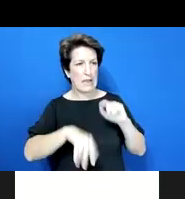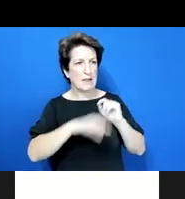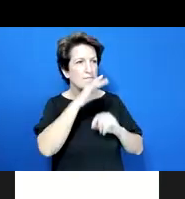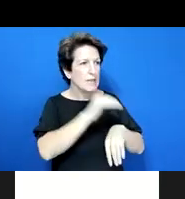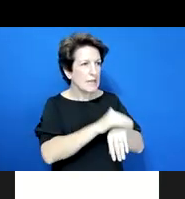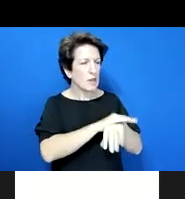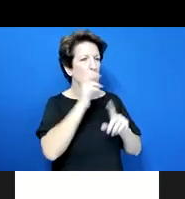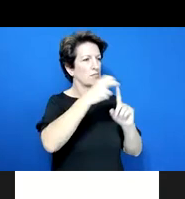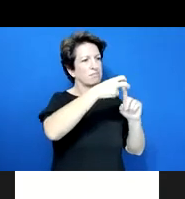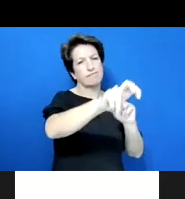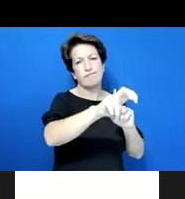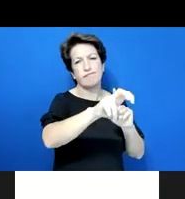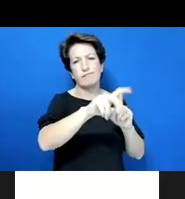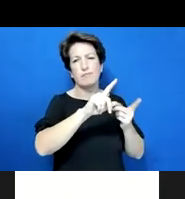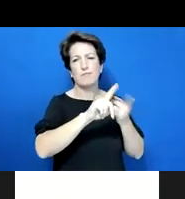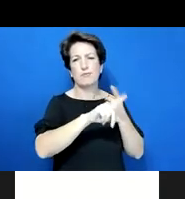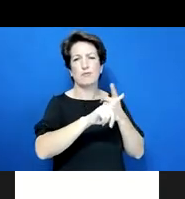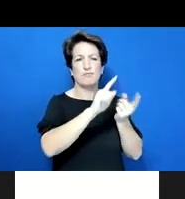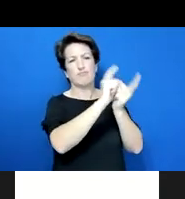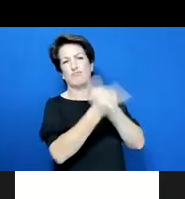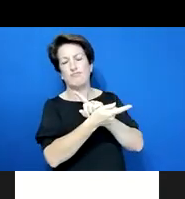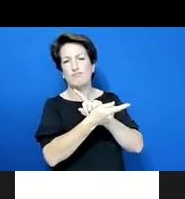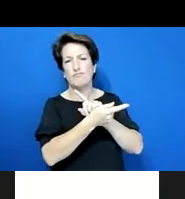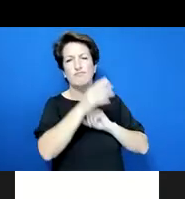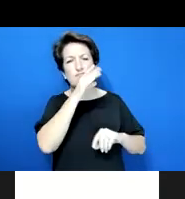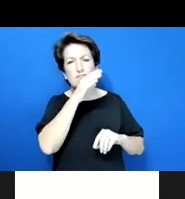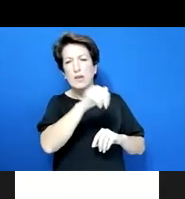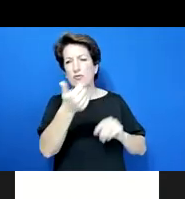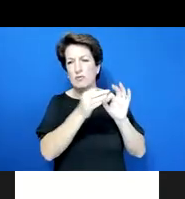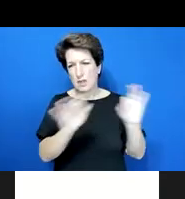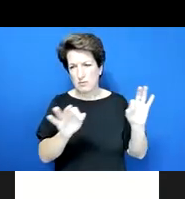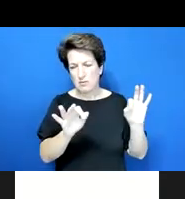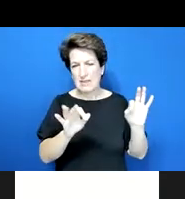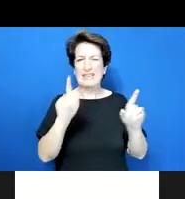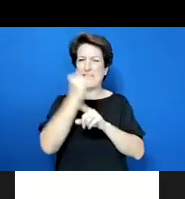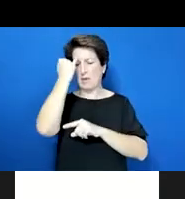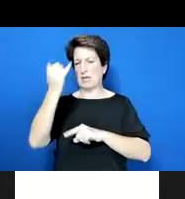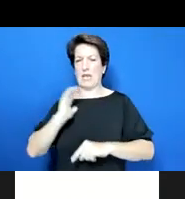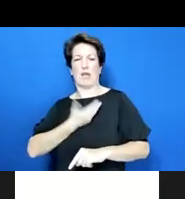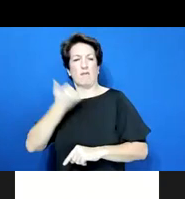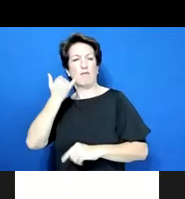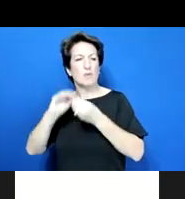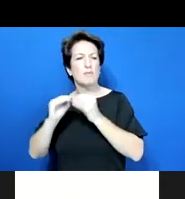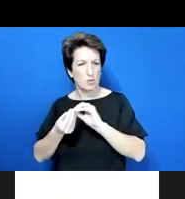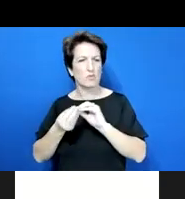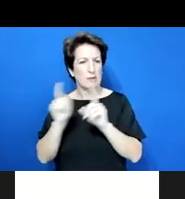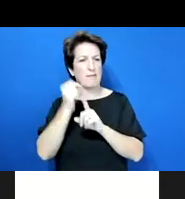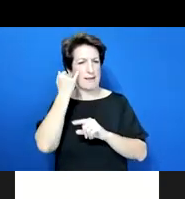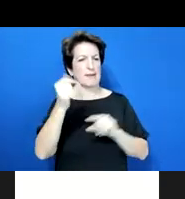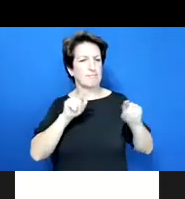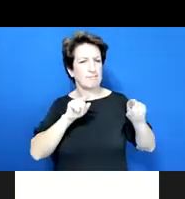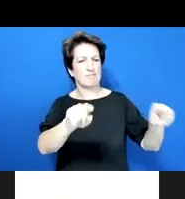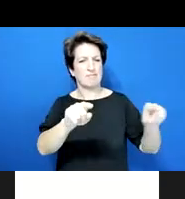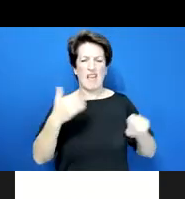to an interpreter. We use the same one at the hotline. So you can absolutely get service in many diverse